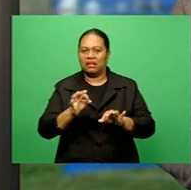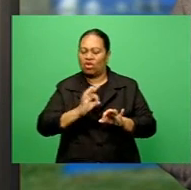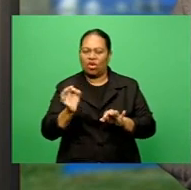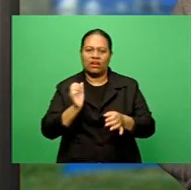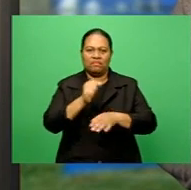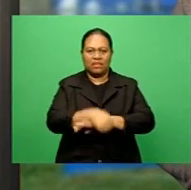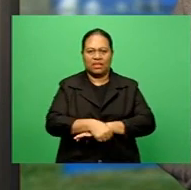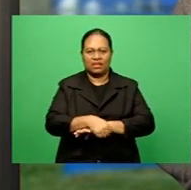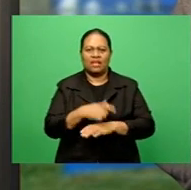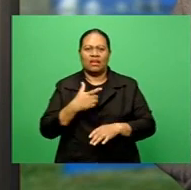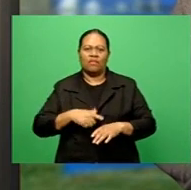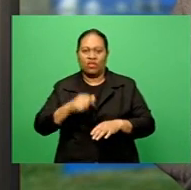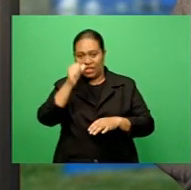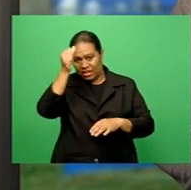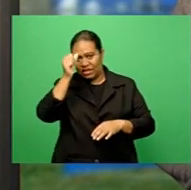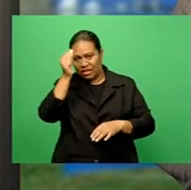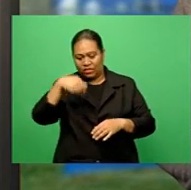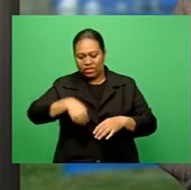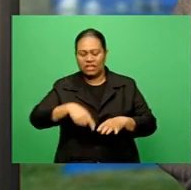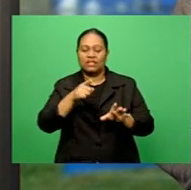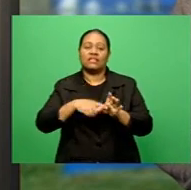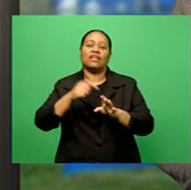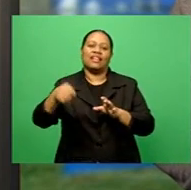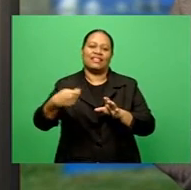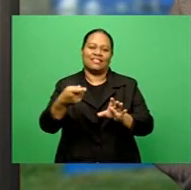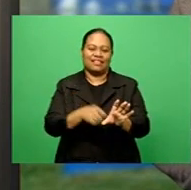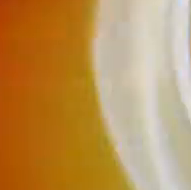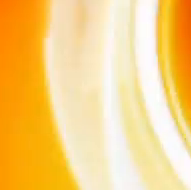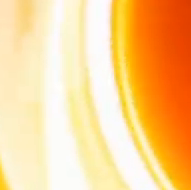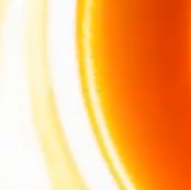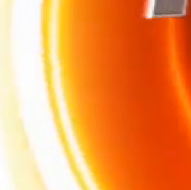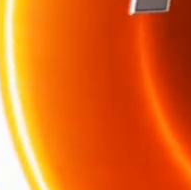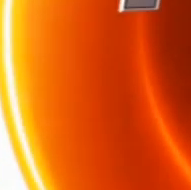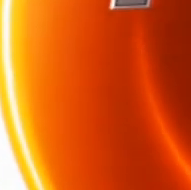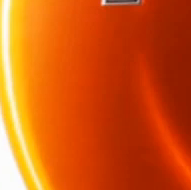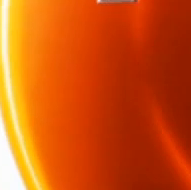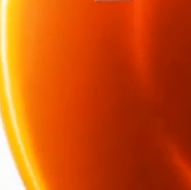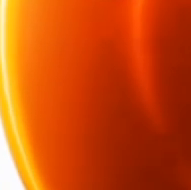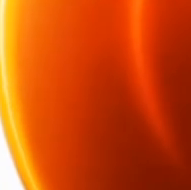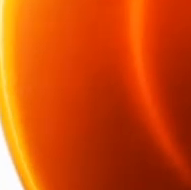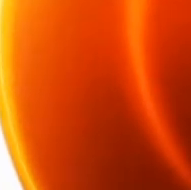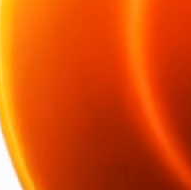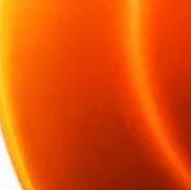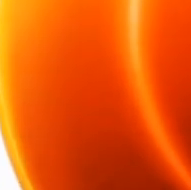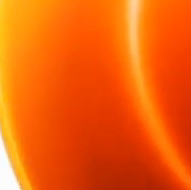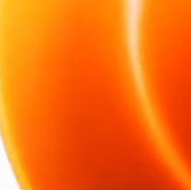to the India Super Premier League 2020 and 2021.